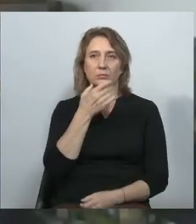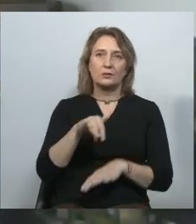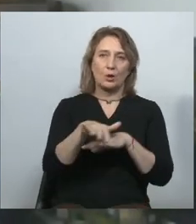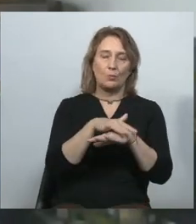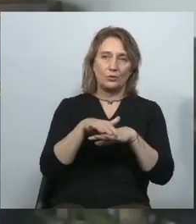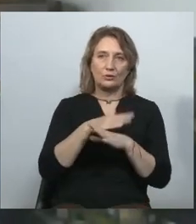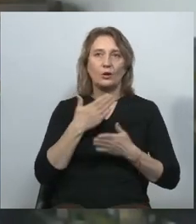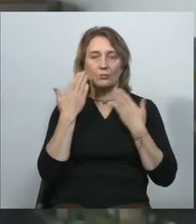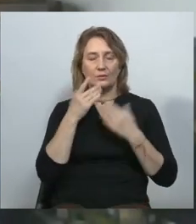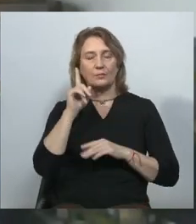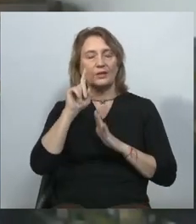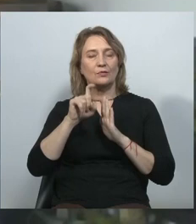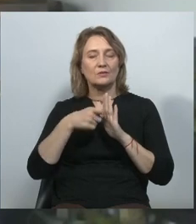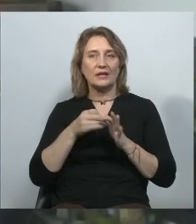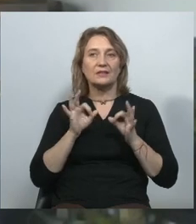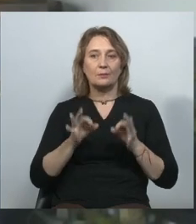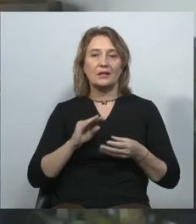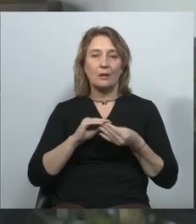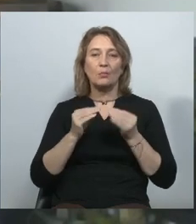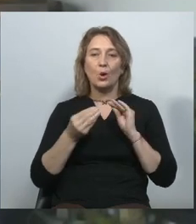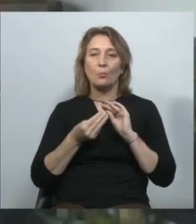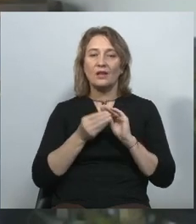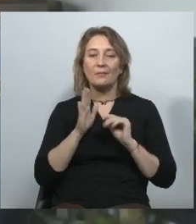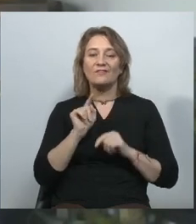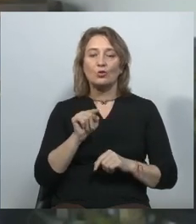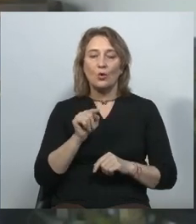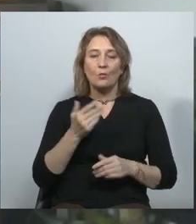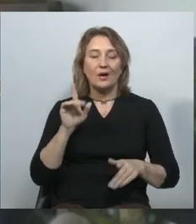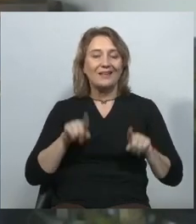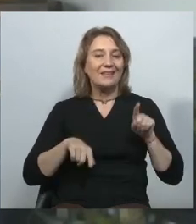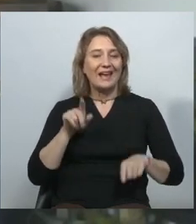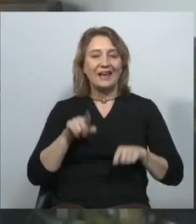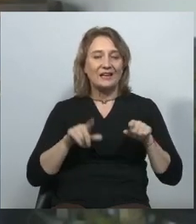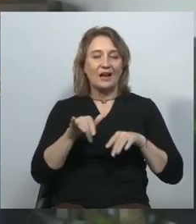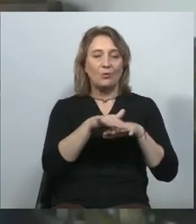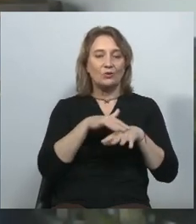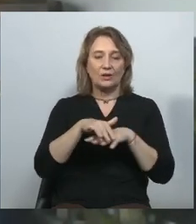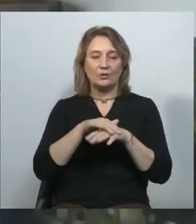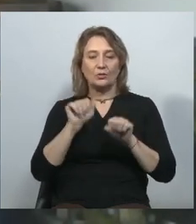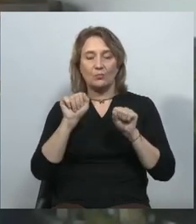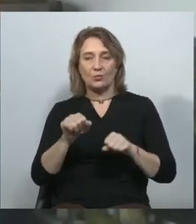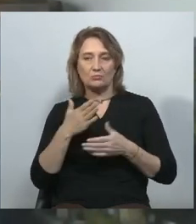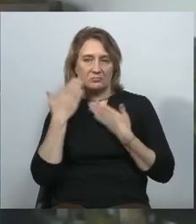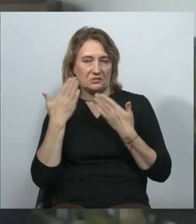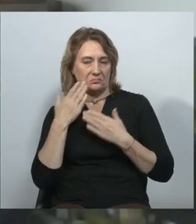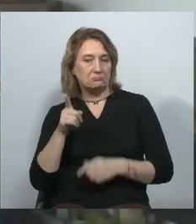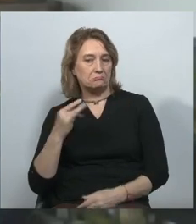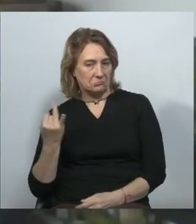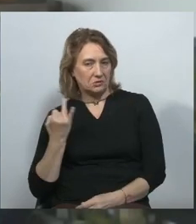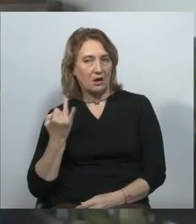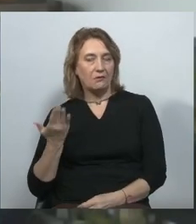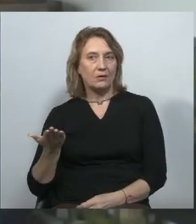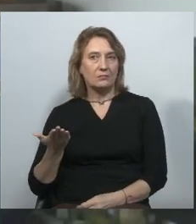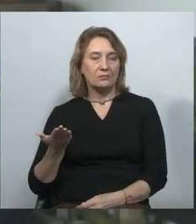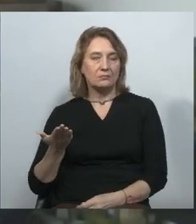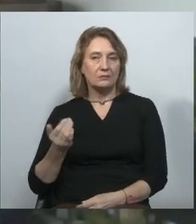the problem is that some audience members may take that, they may read it, they may say, oh, how interesting. And then what happens is maybe a